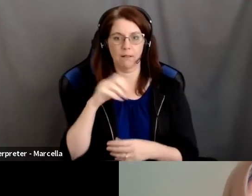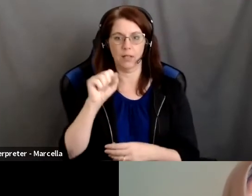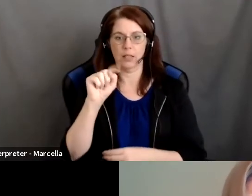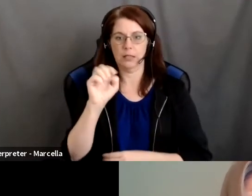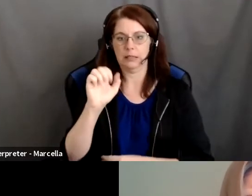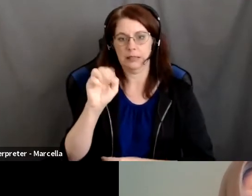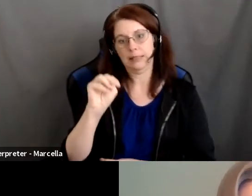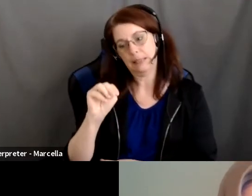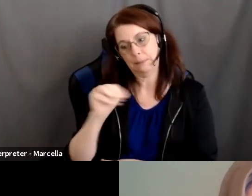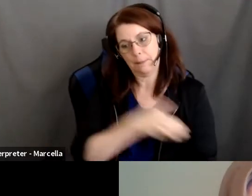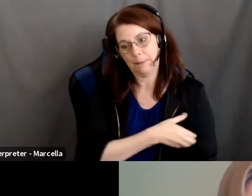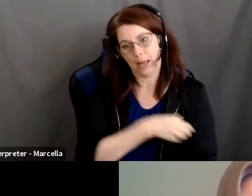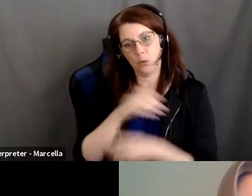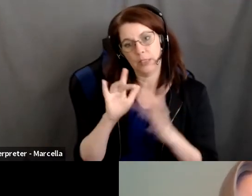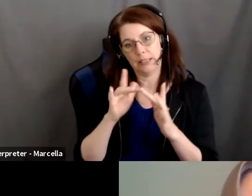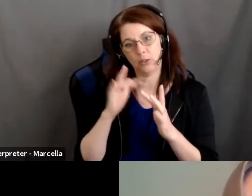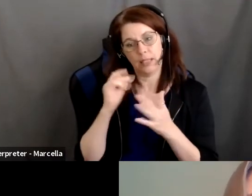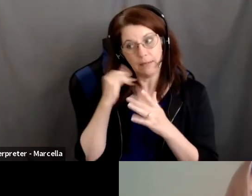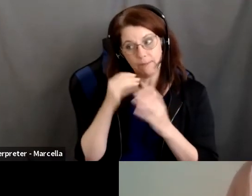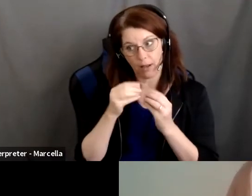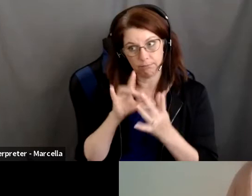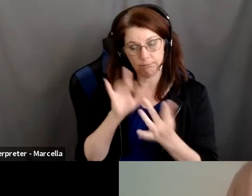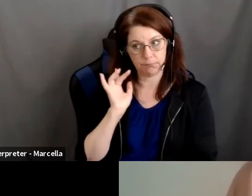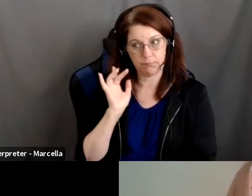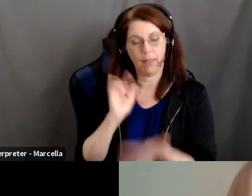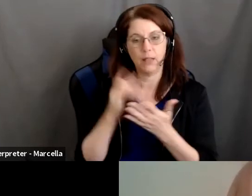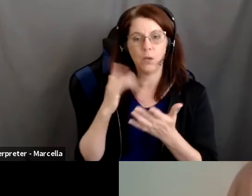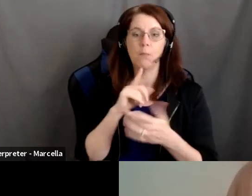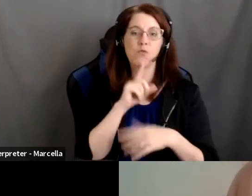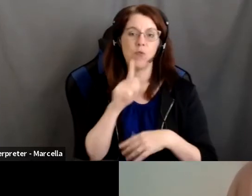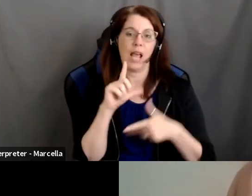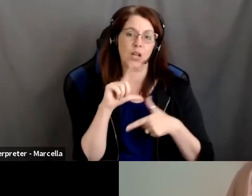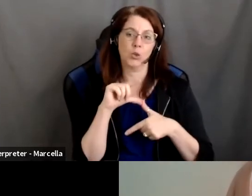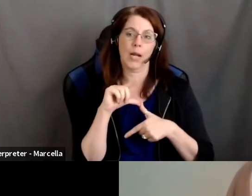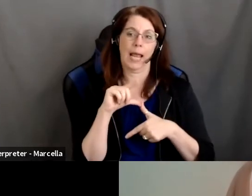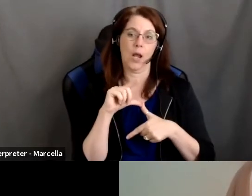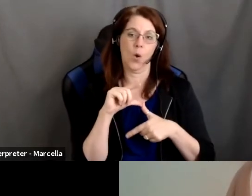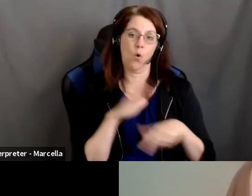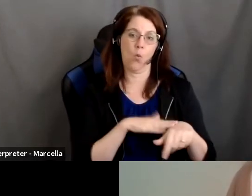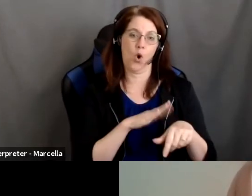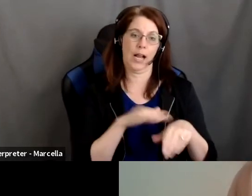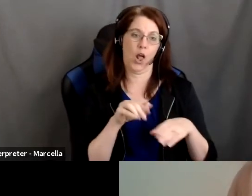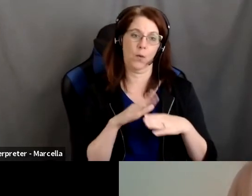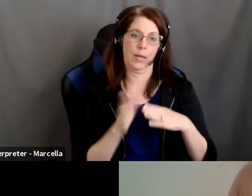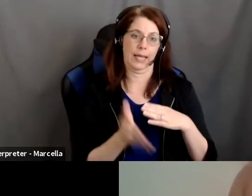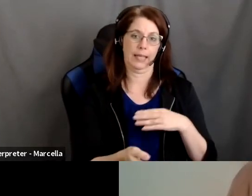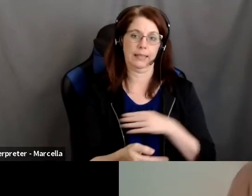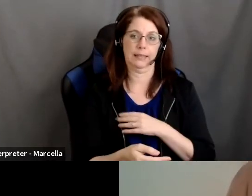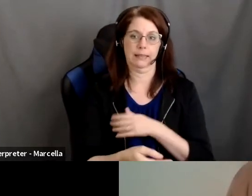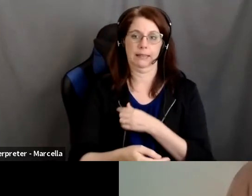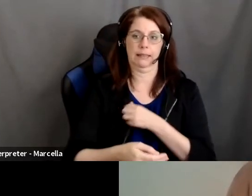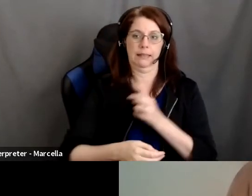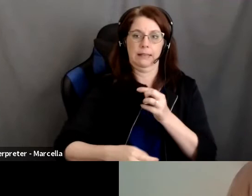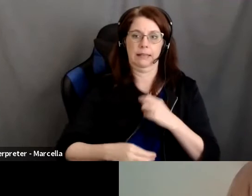out here. So if you lose me, that's why. But we actually had a tornado warning out here over the weekend. And it was, I think,